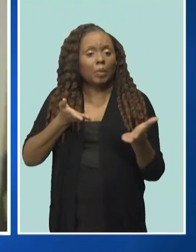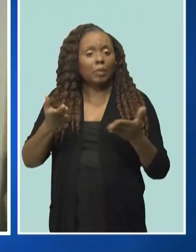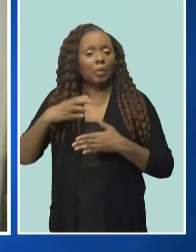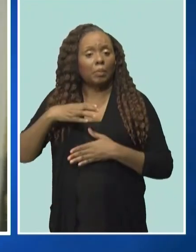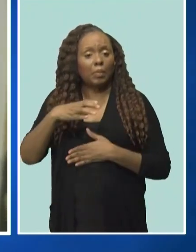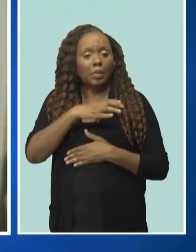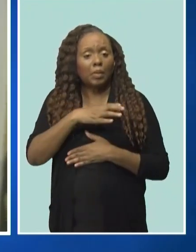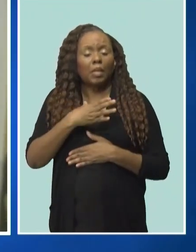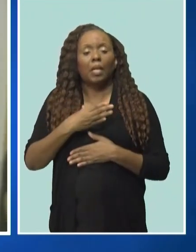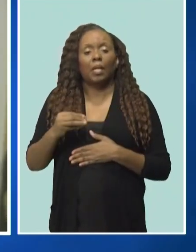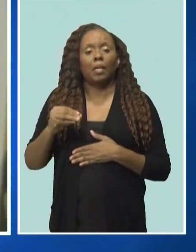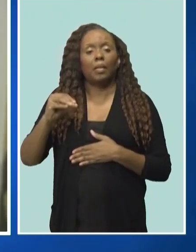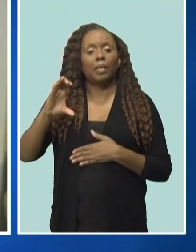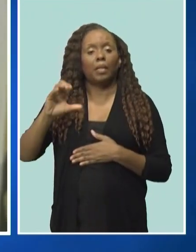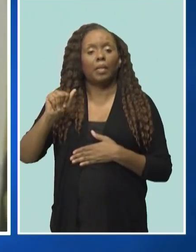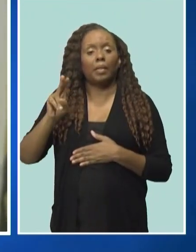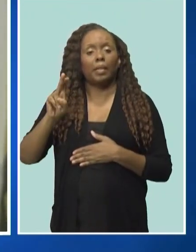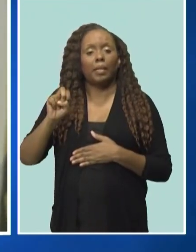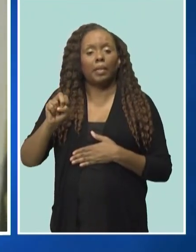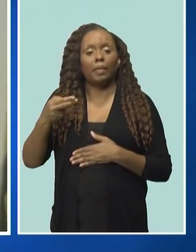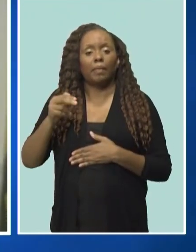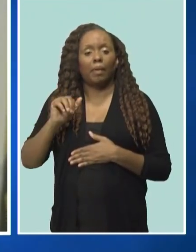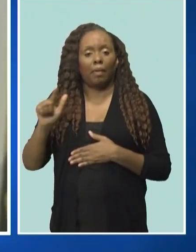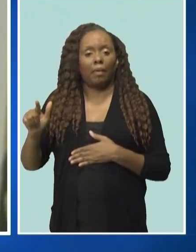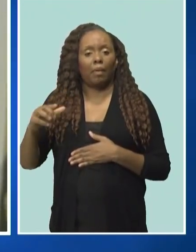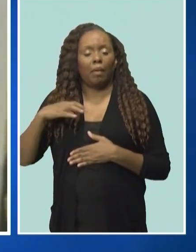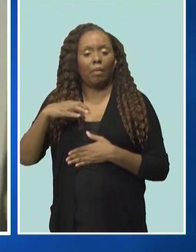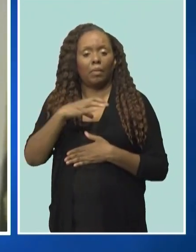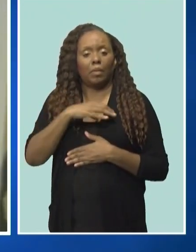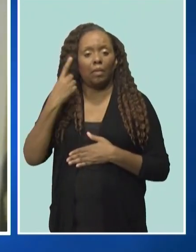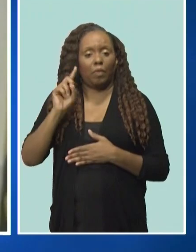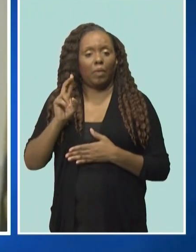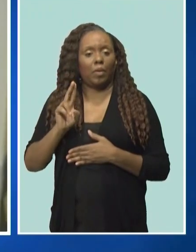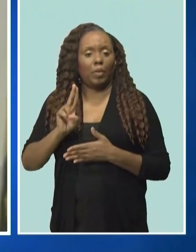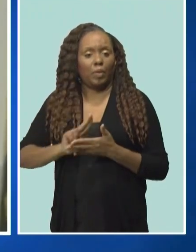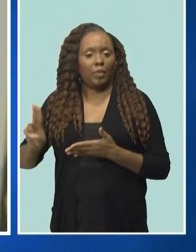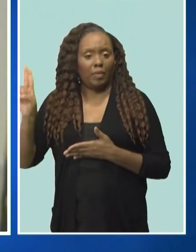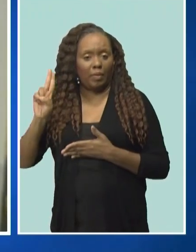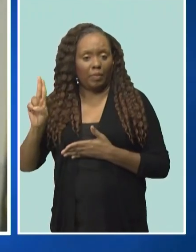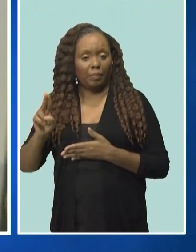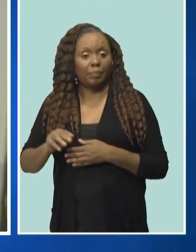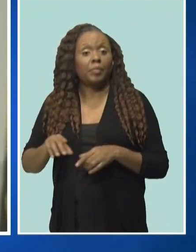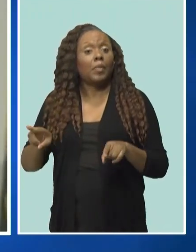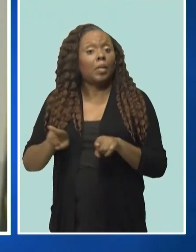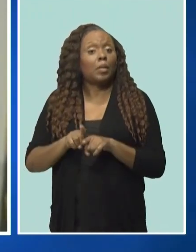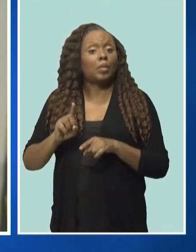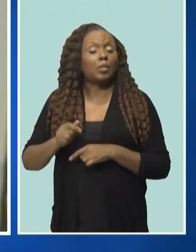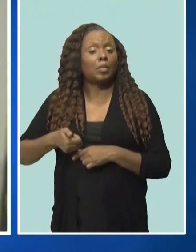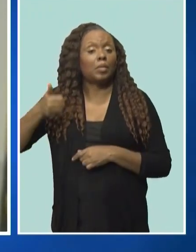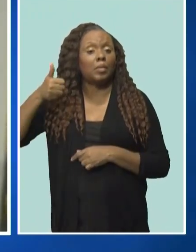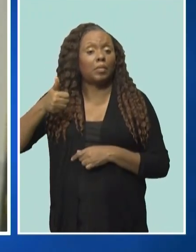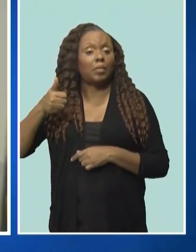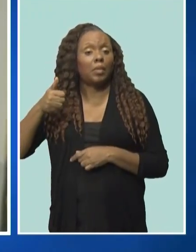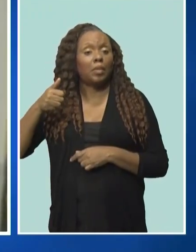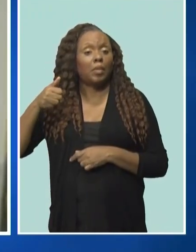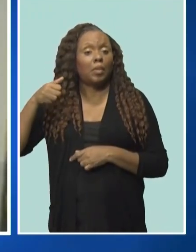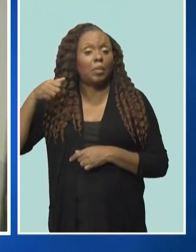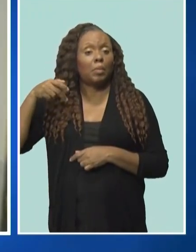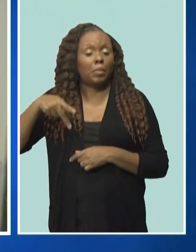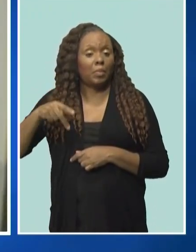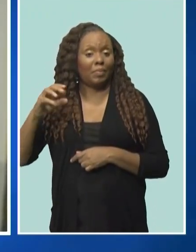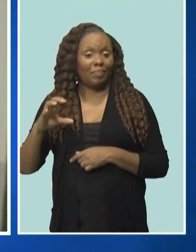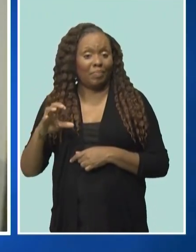Council of the UWI. He also worked as Chief Parliamentary Counsel in the Attorney General's Chambers and was the third president